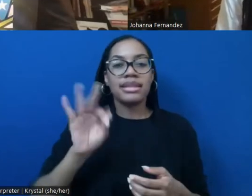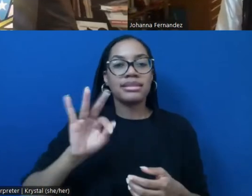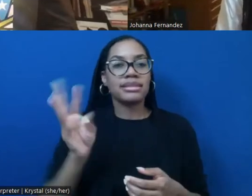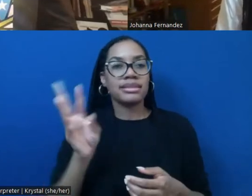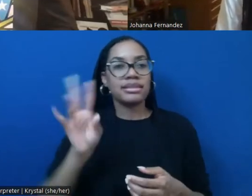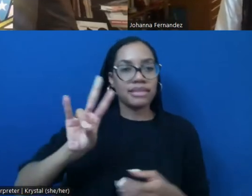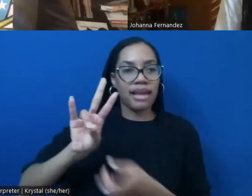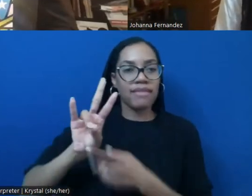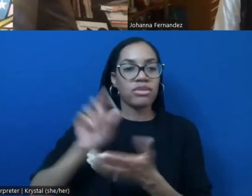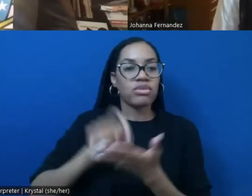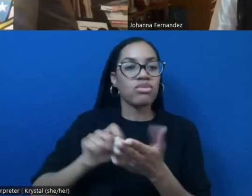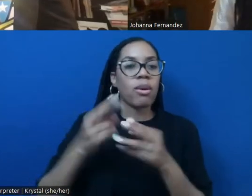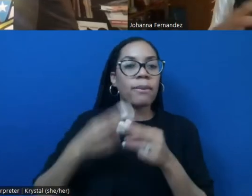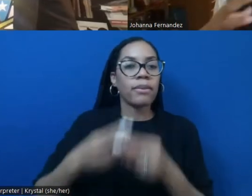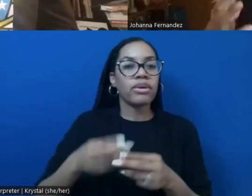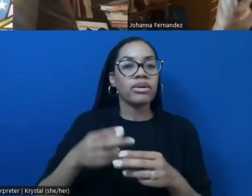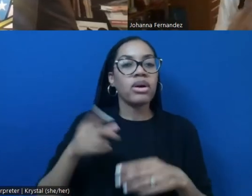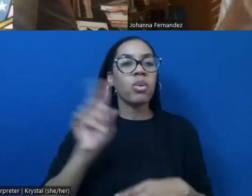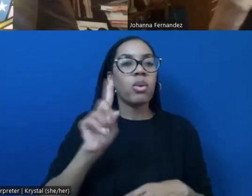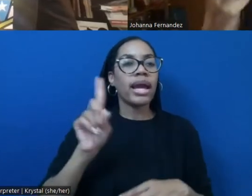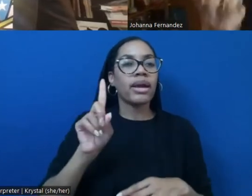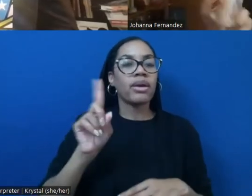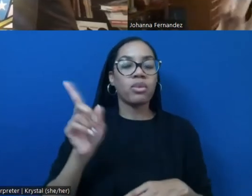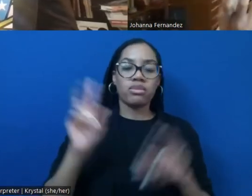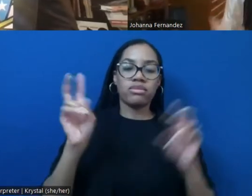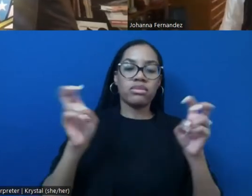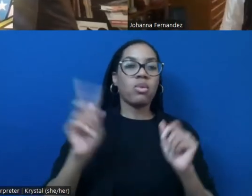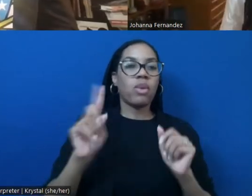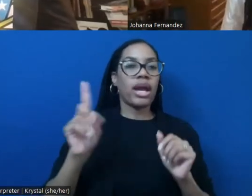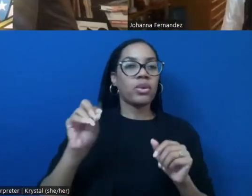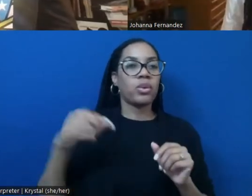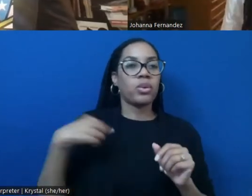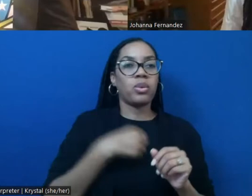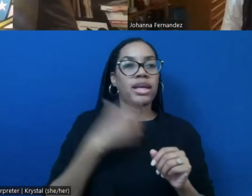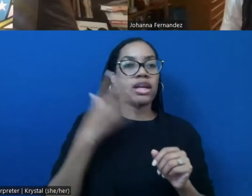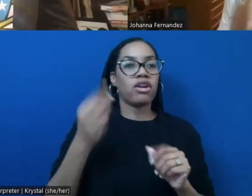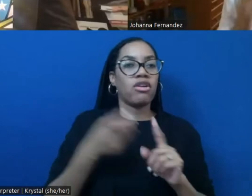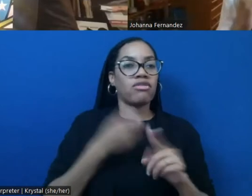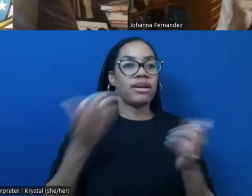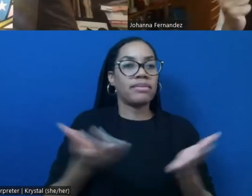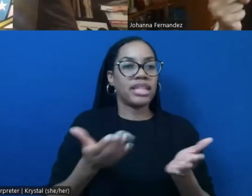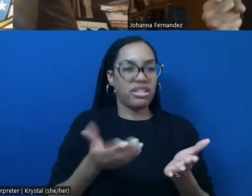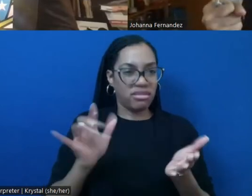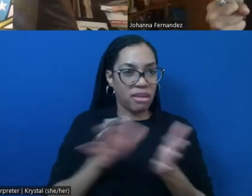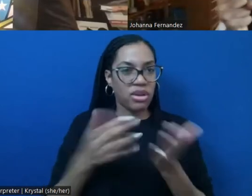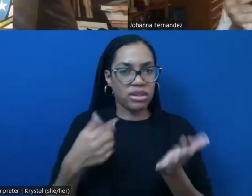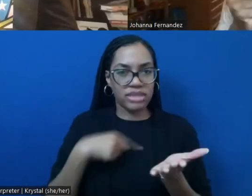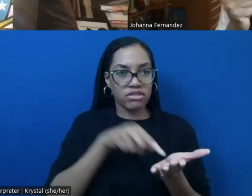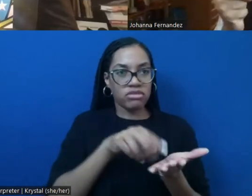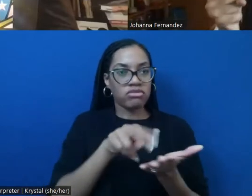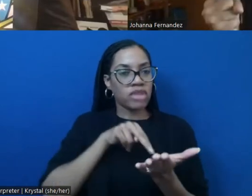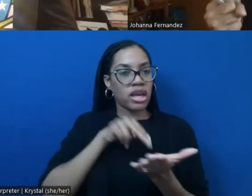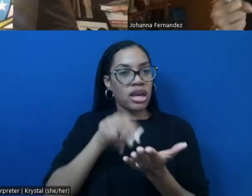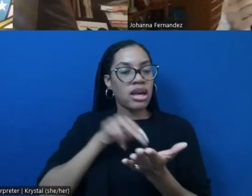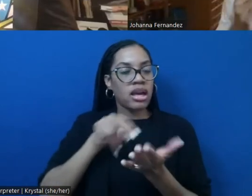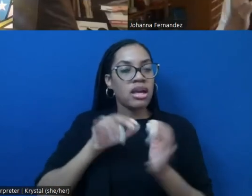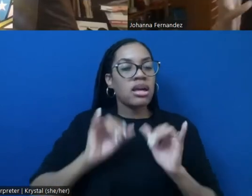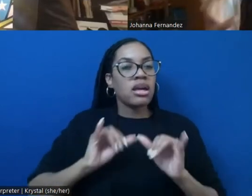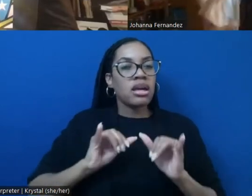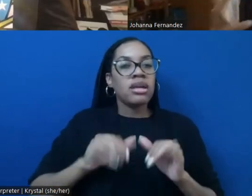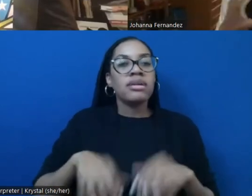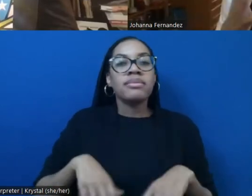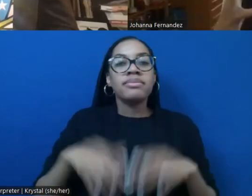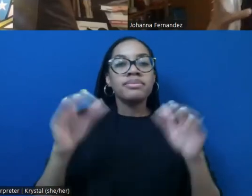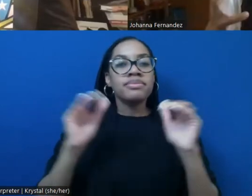Story Mountain. And here we see the beginning of that transformation. He's trying to figure out that, you